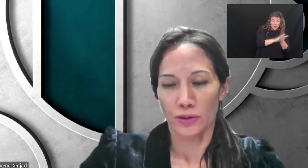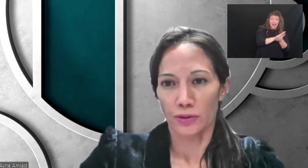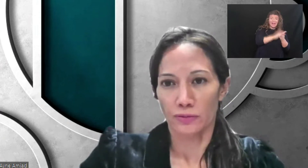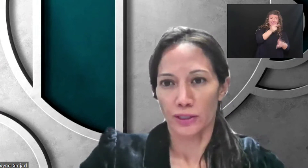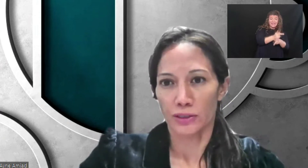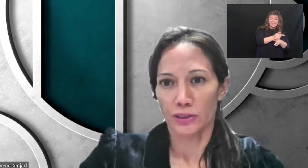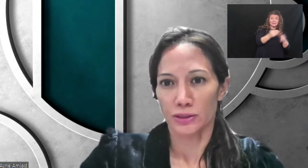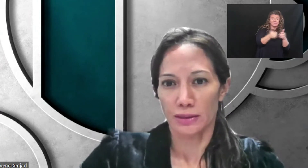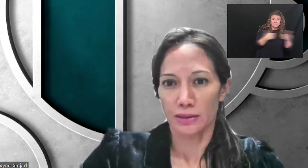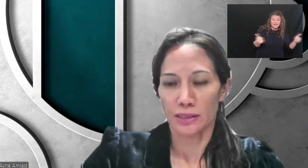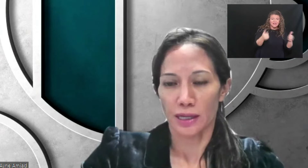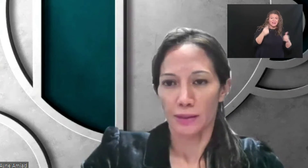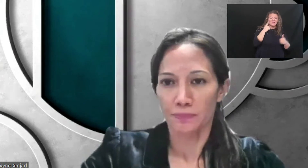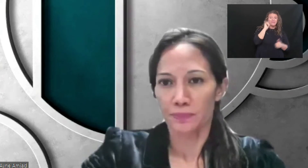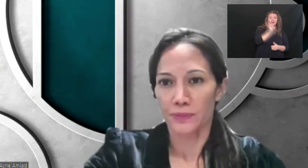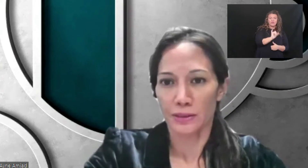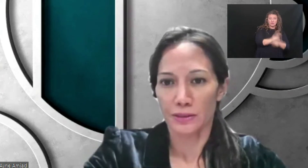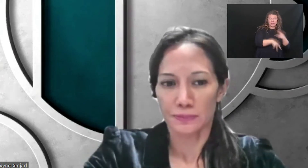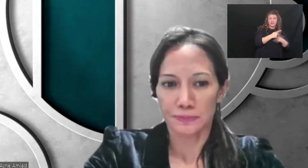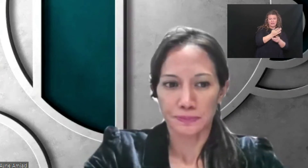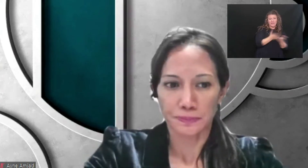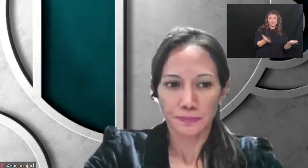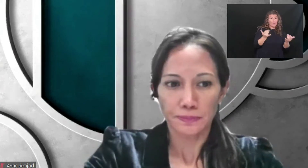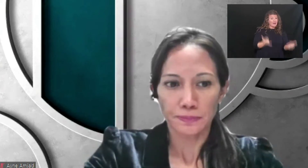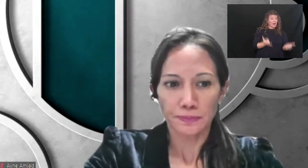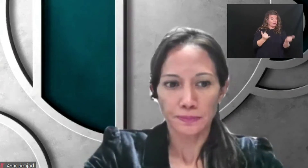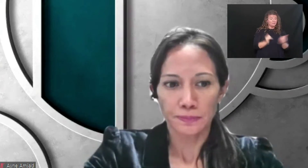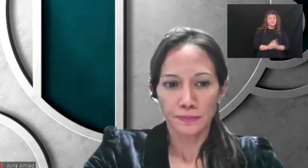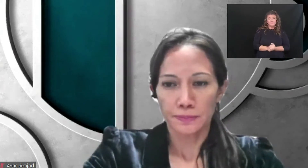they know that they're infectious at this time. Thanks.